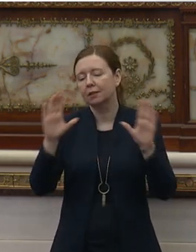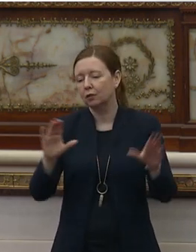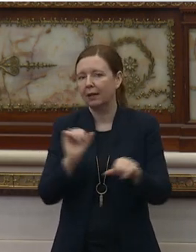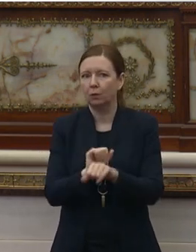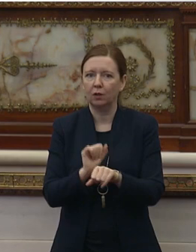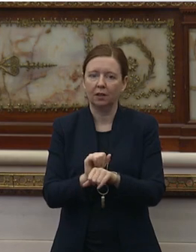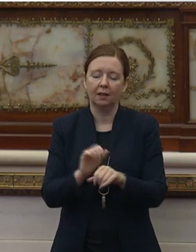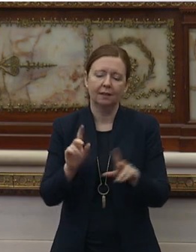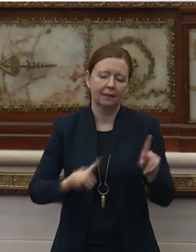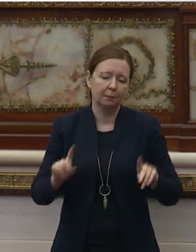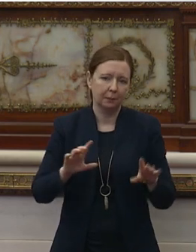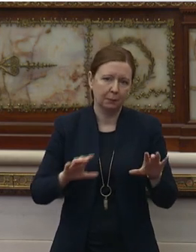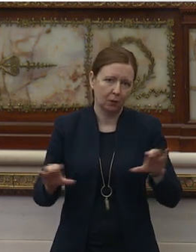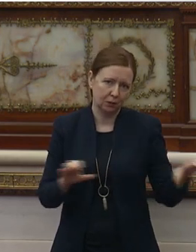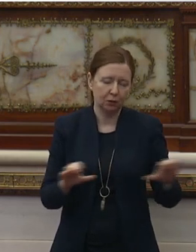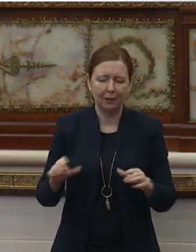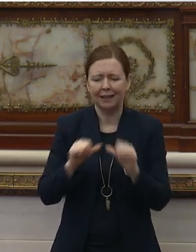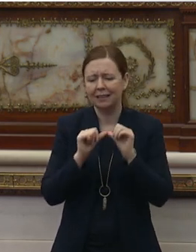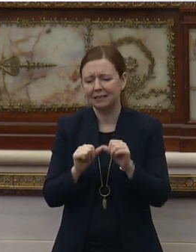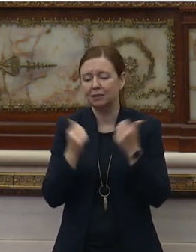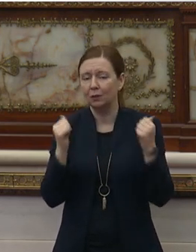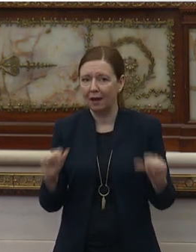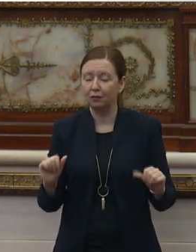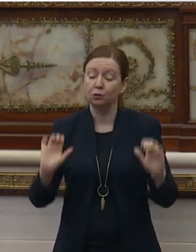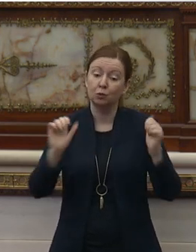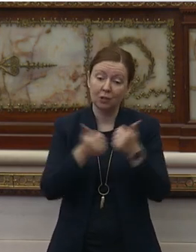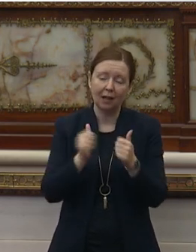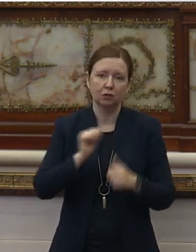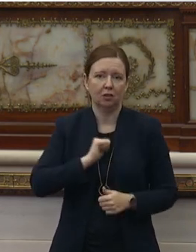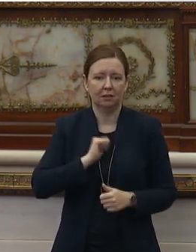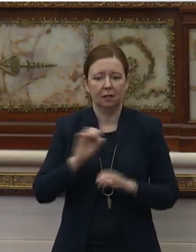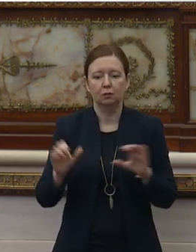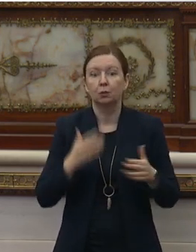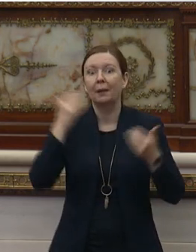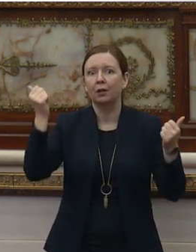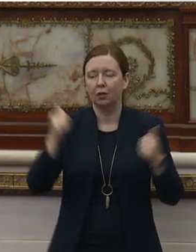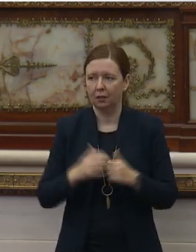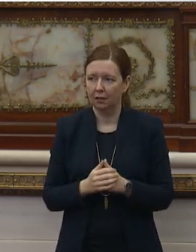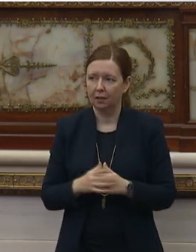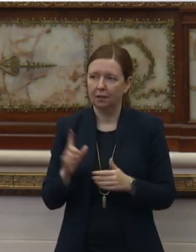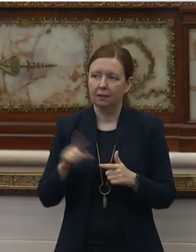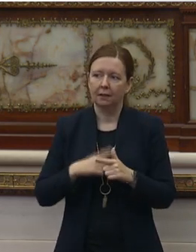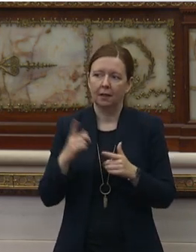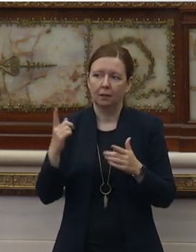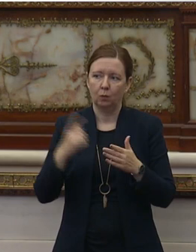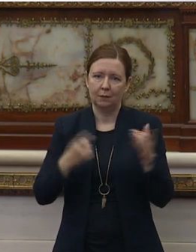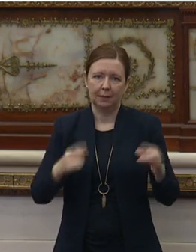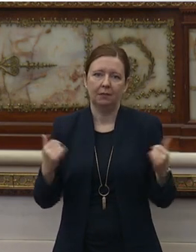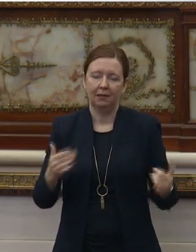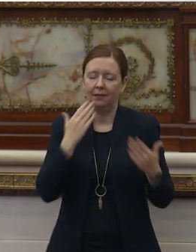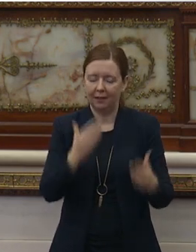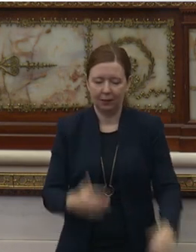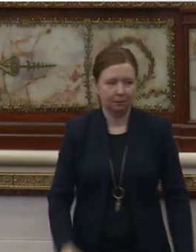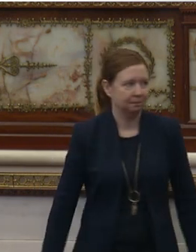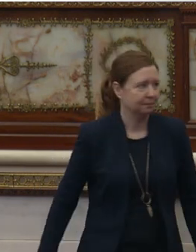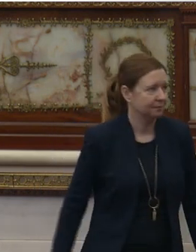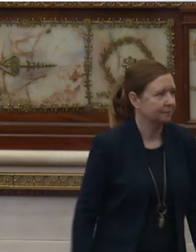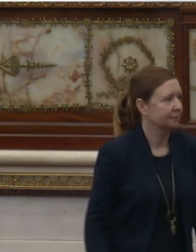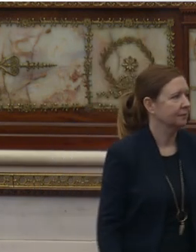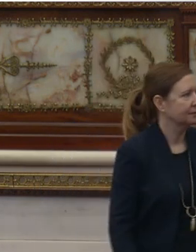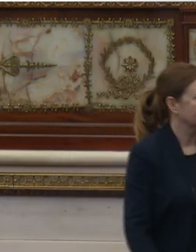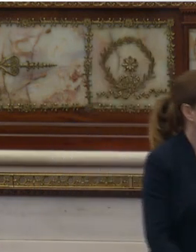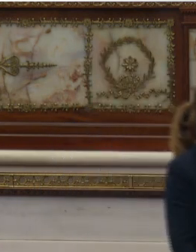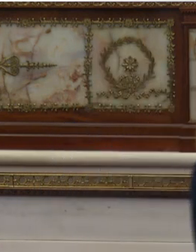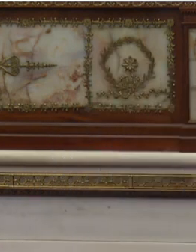that folks are doing and the continued effort to challenge ourselves to do even better than what's happening right now. Thank you, Council President. Thank you. Thank